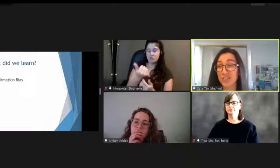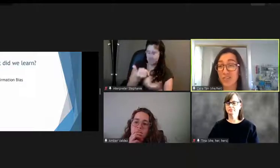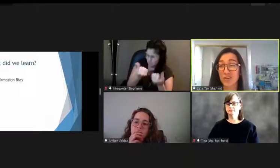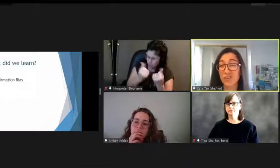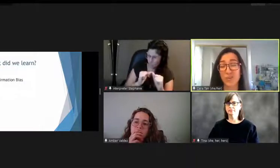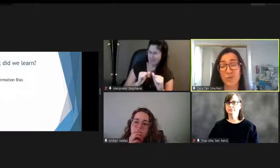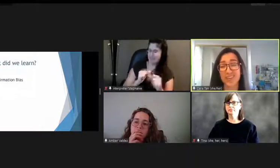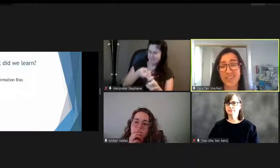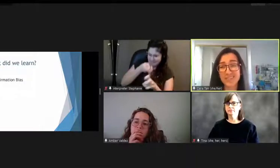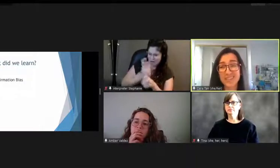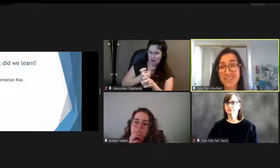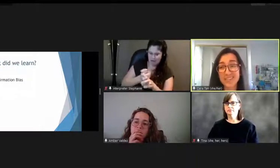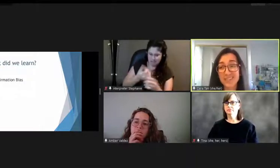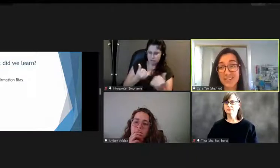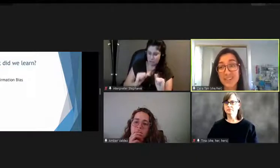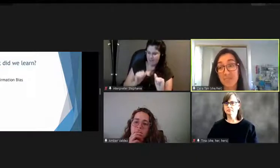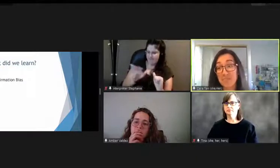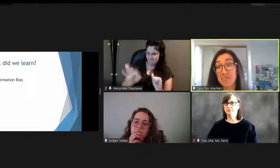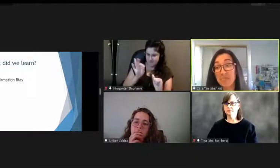information that disagrees and you can't,